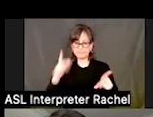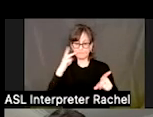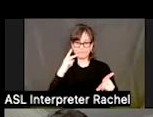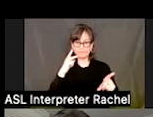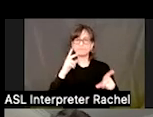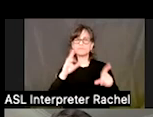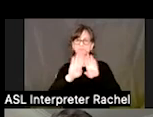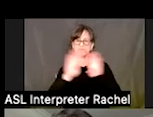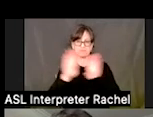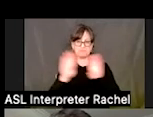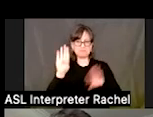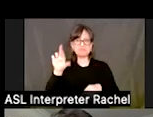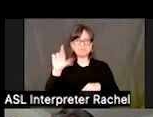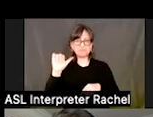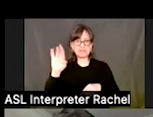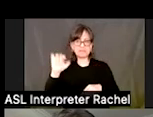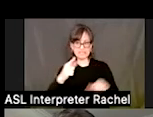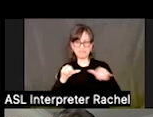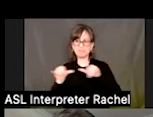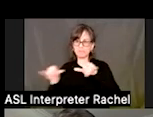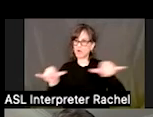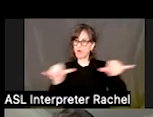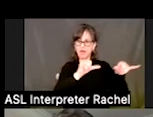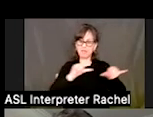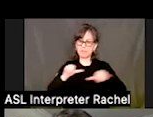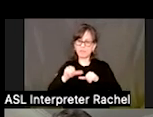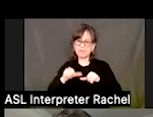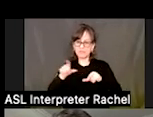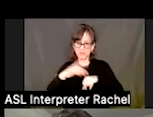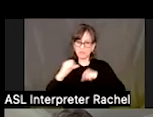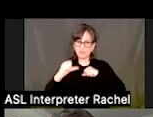Walls braced, common theme throughout these earthquakes. Next slide.